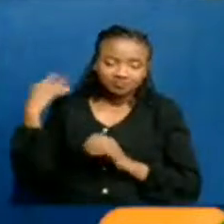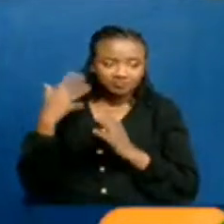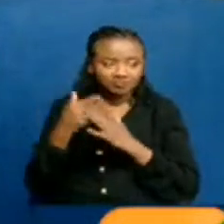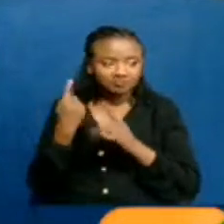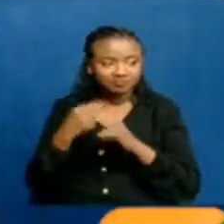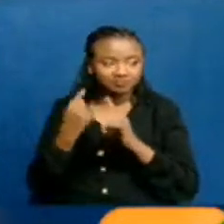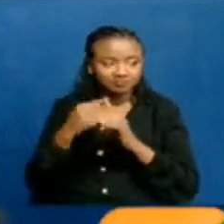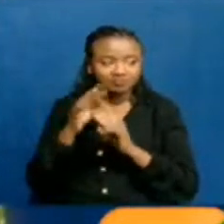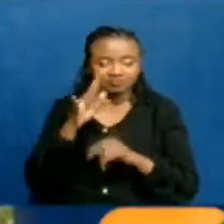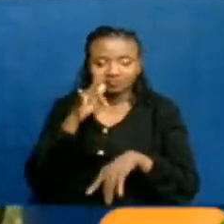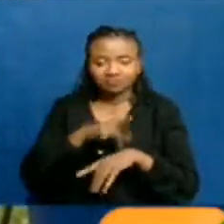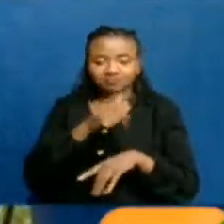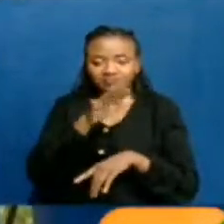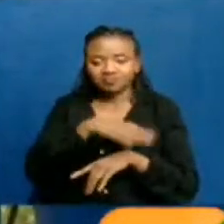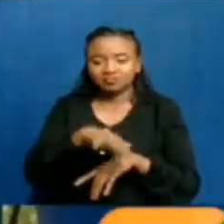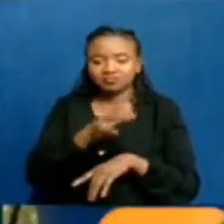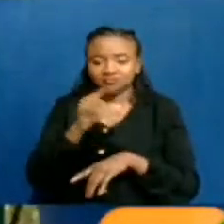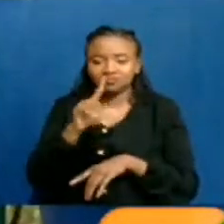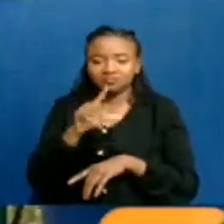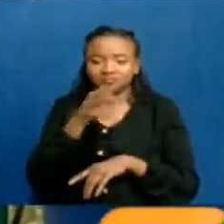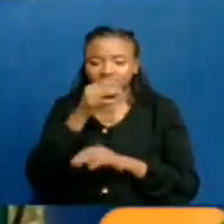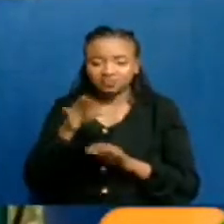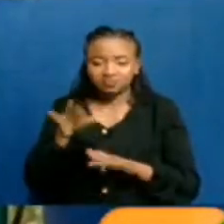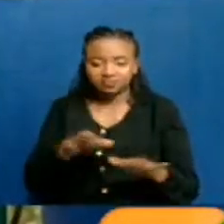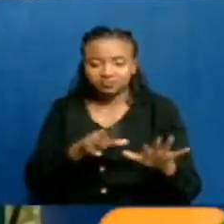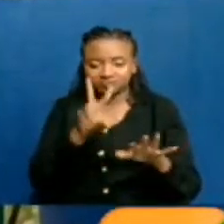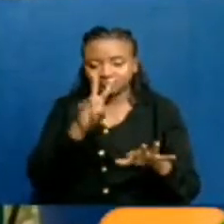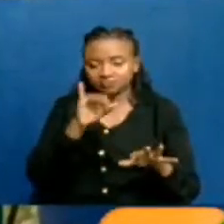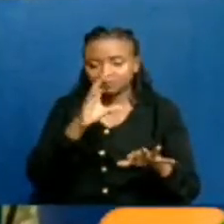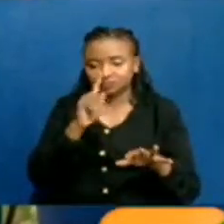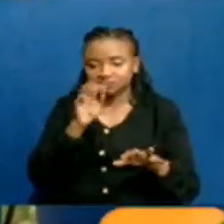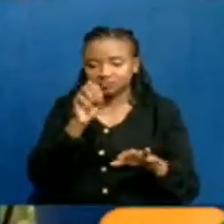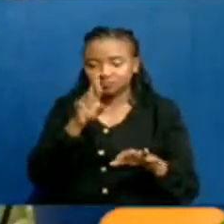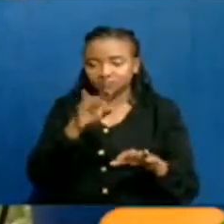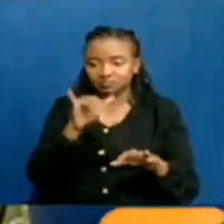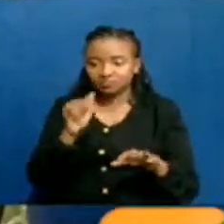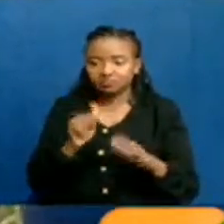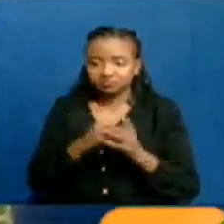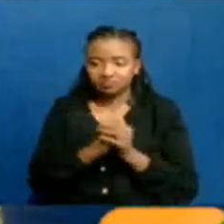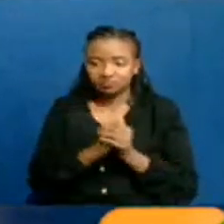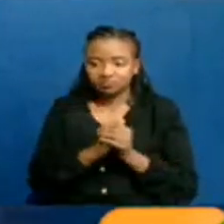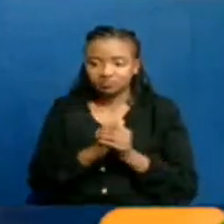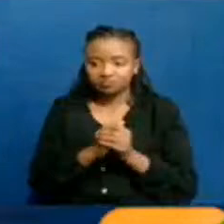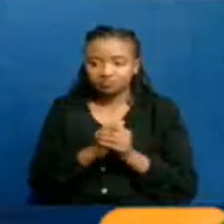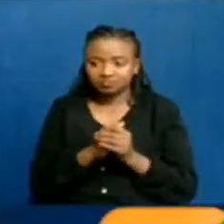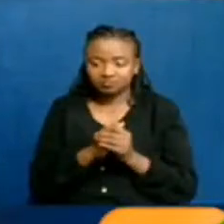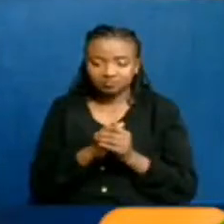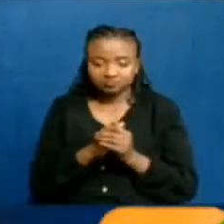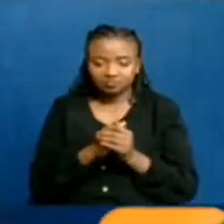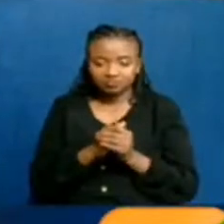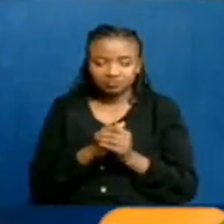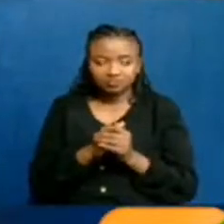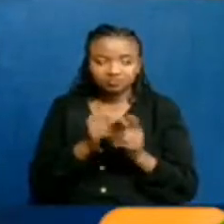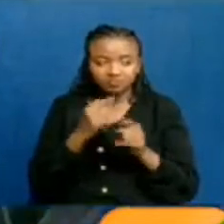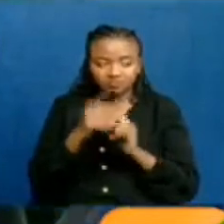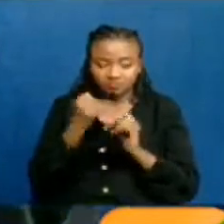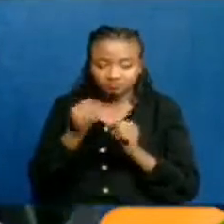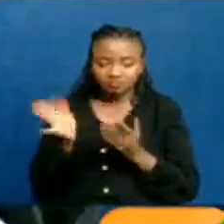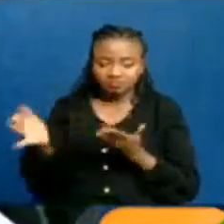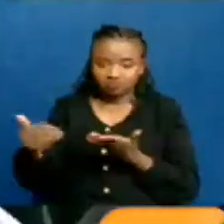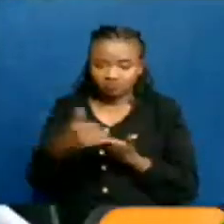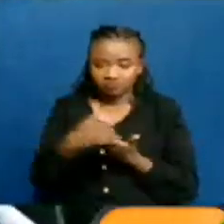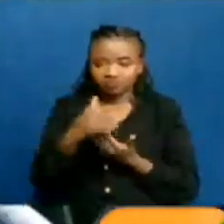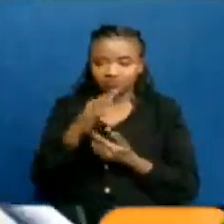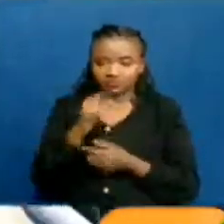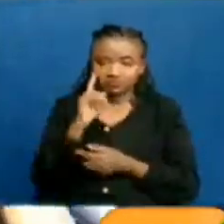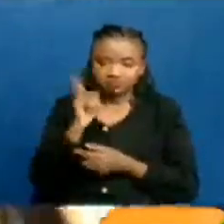a menace in Lake Victoria. However, once this weed is in short supply, the plant uses organic waste collected from the